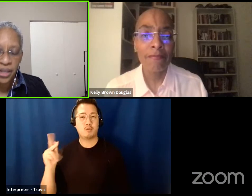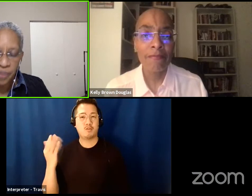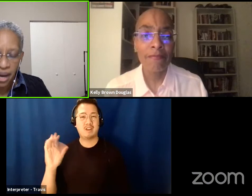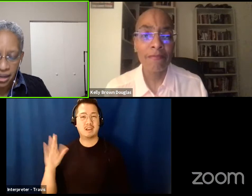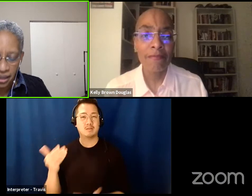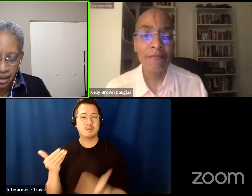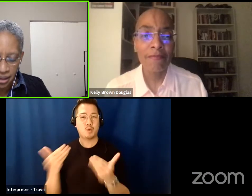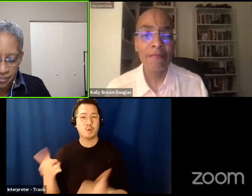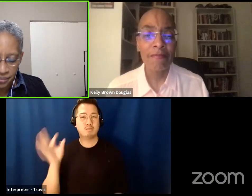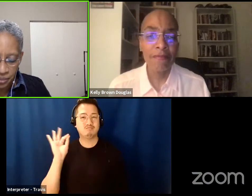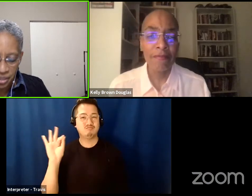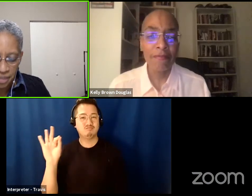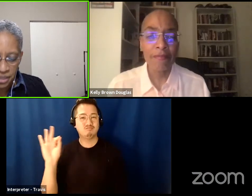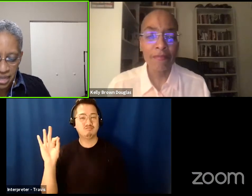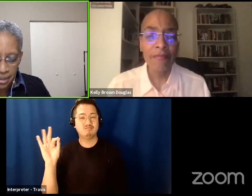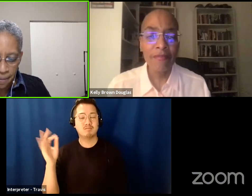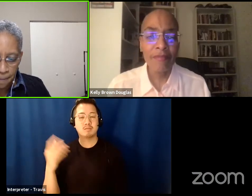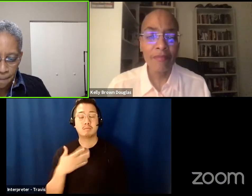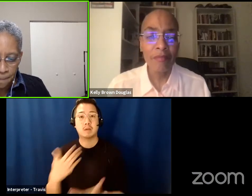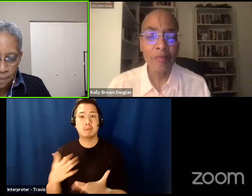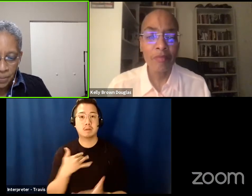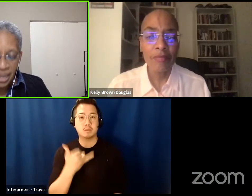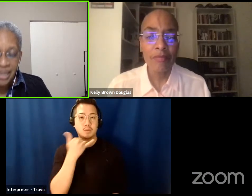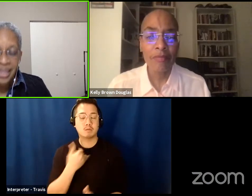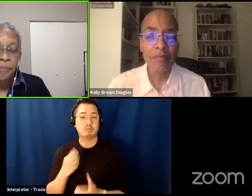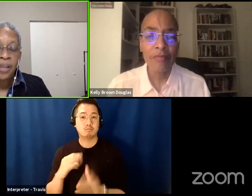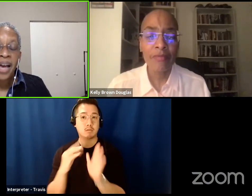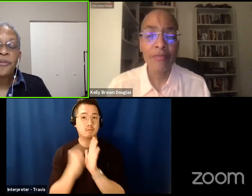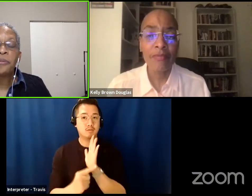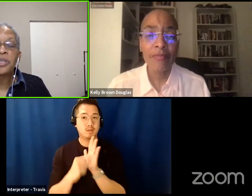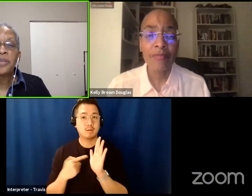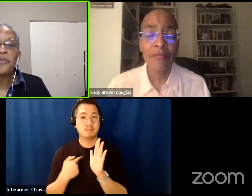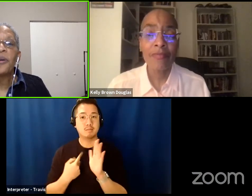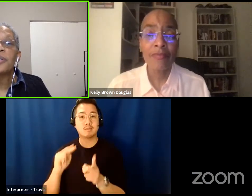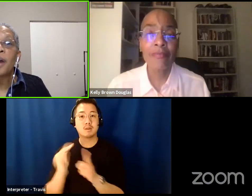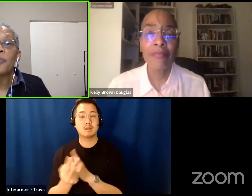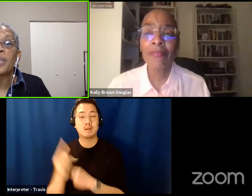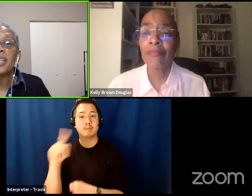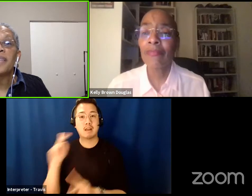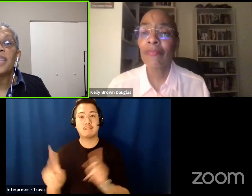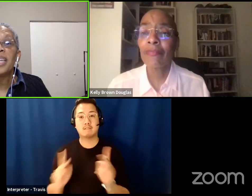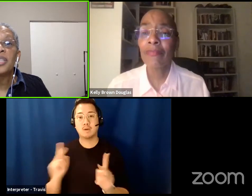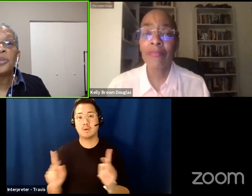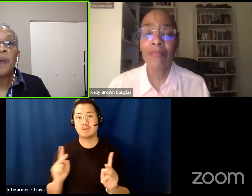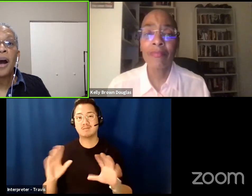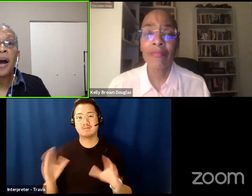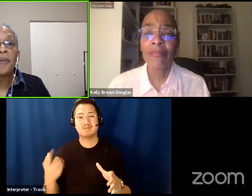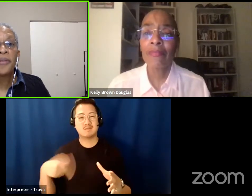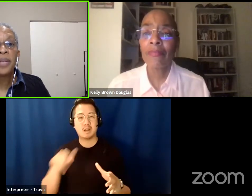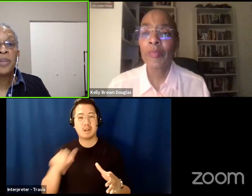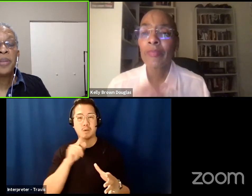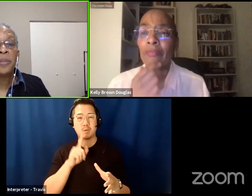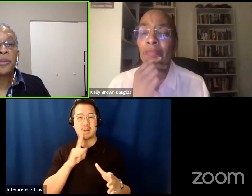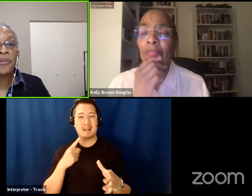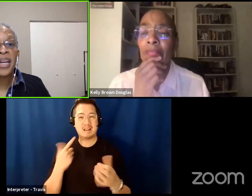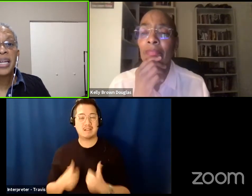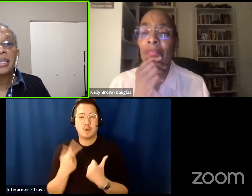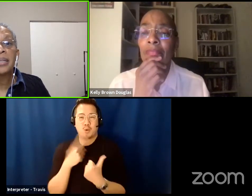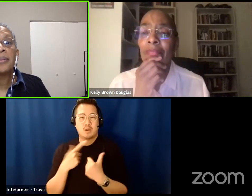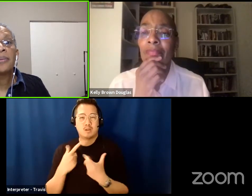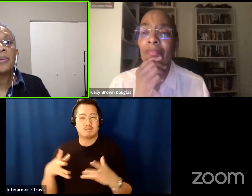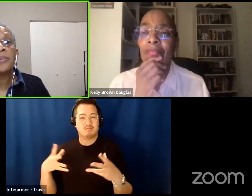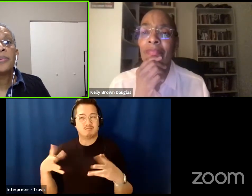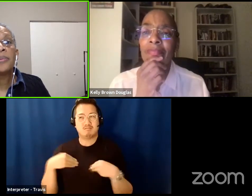want to correct my perception here, that Black folks aren't really living into our freedom to be